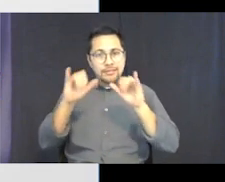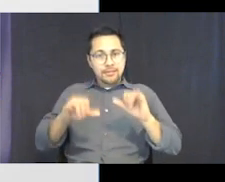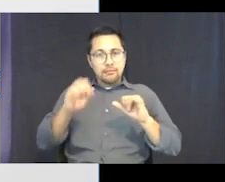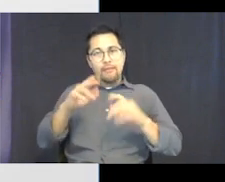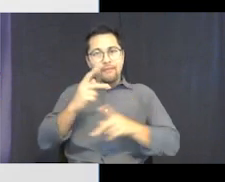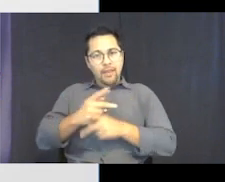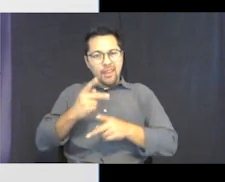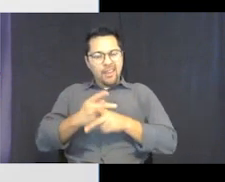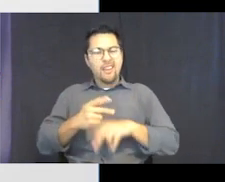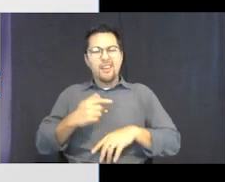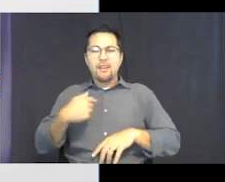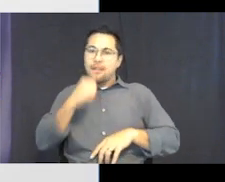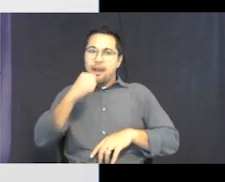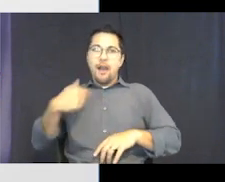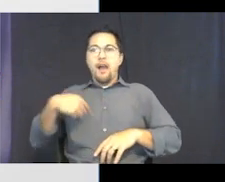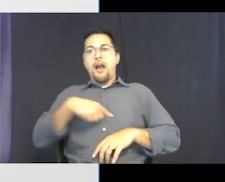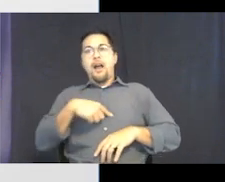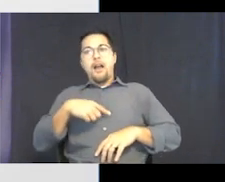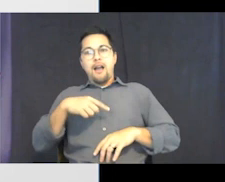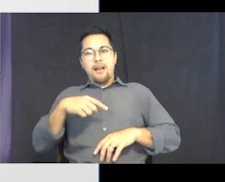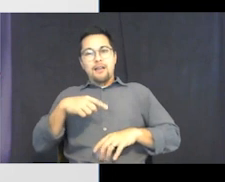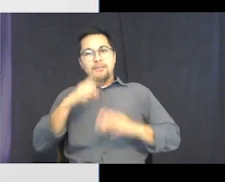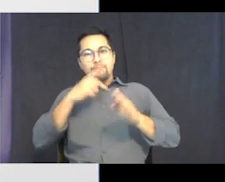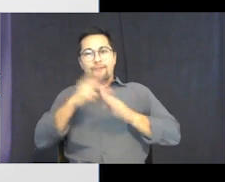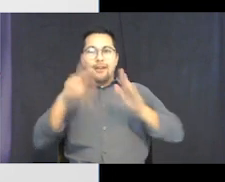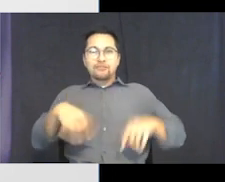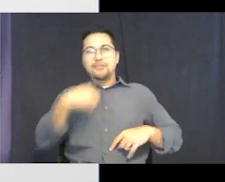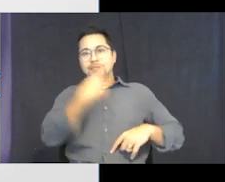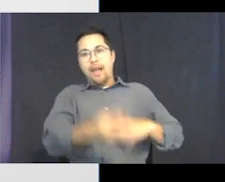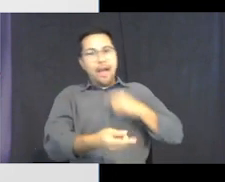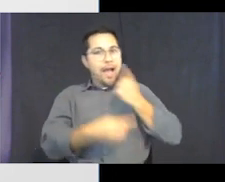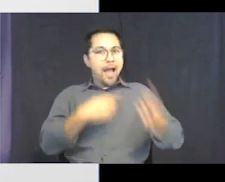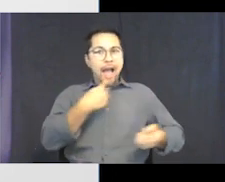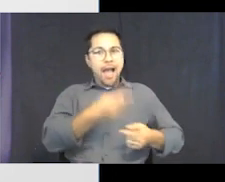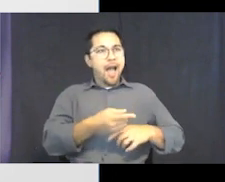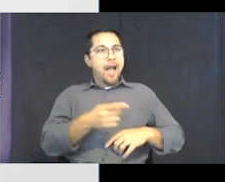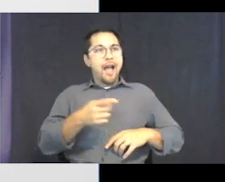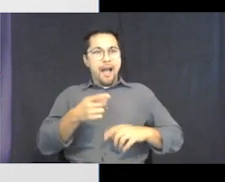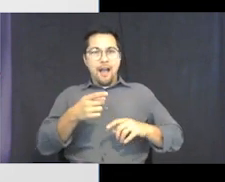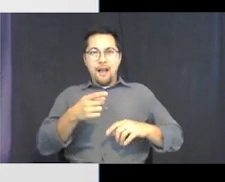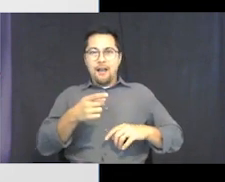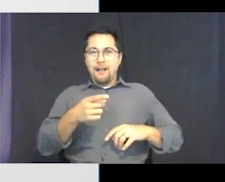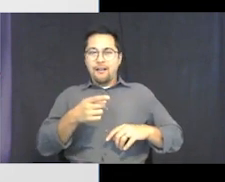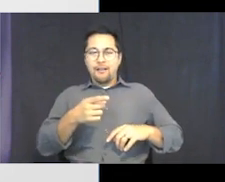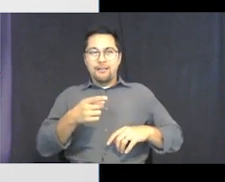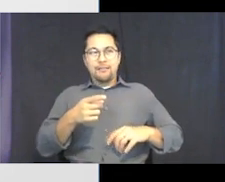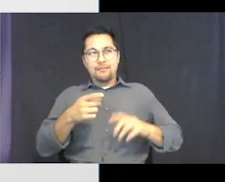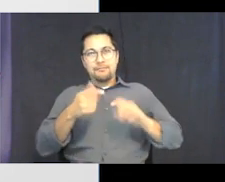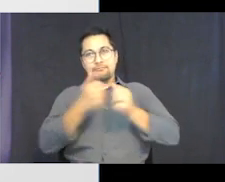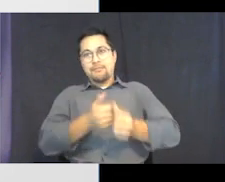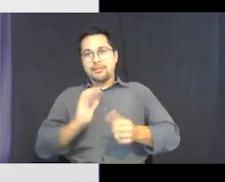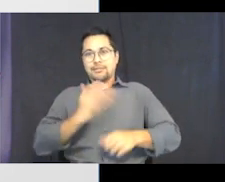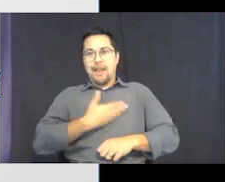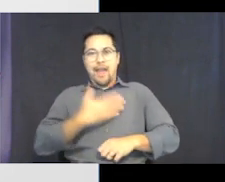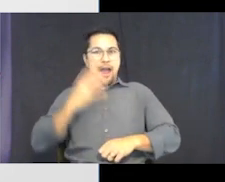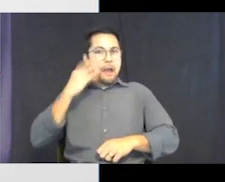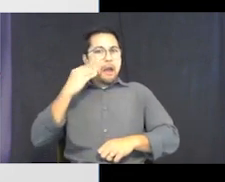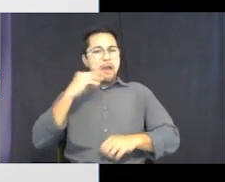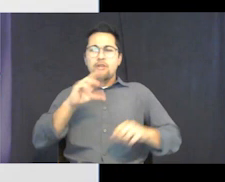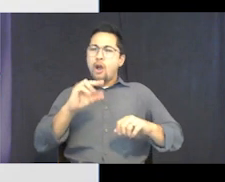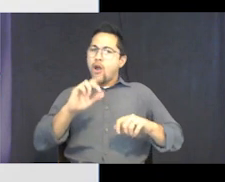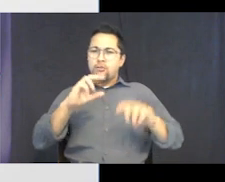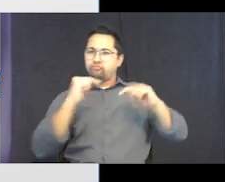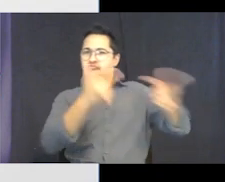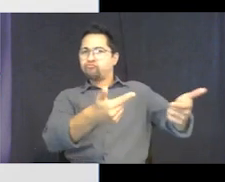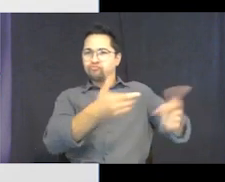as professionals telling you all what decisions you should make based on our experience as professionals. We want to put it back in your